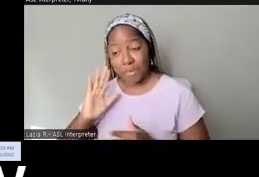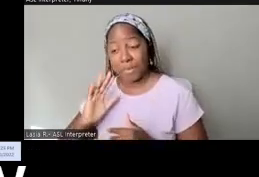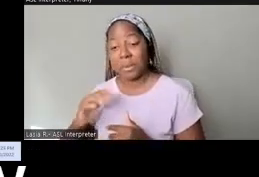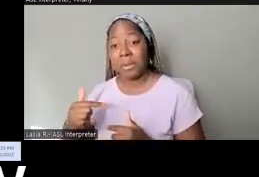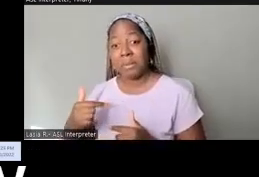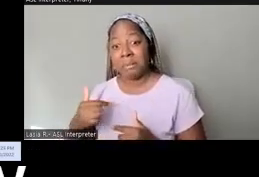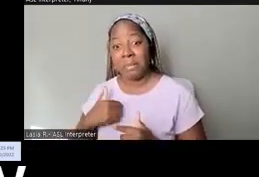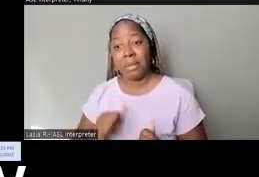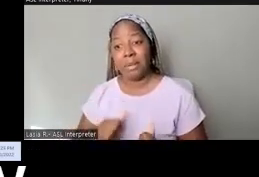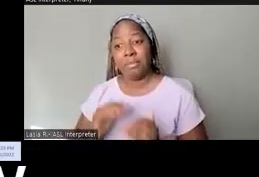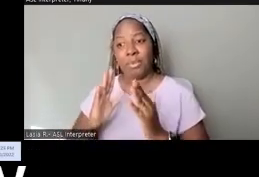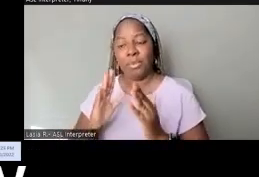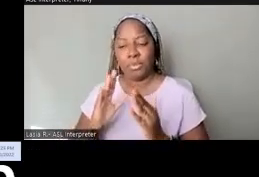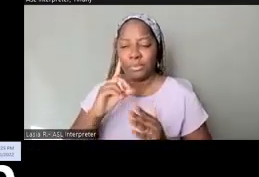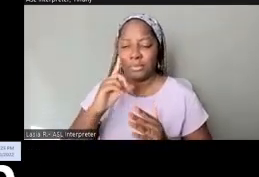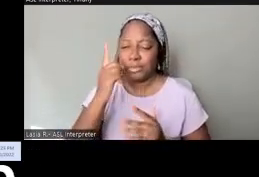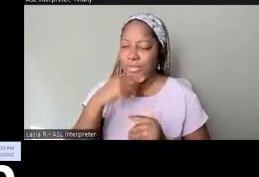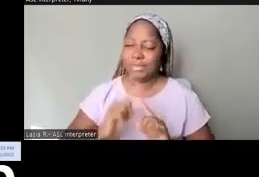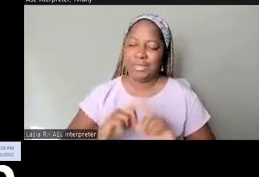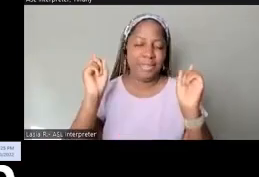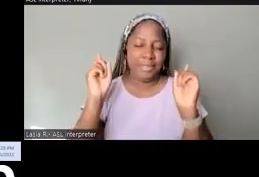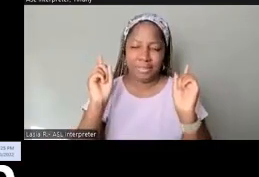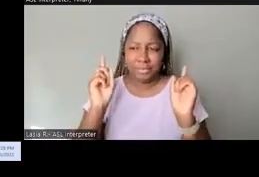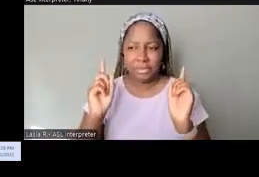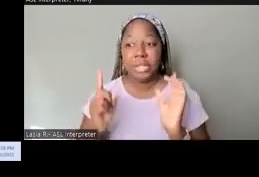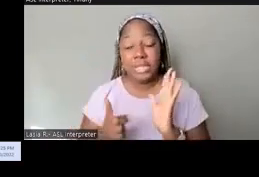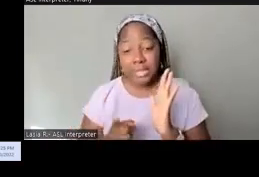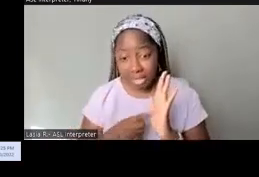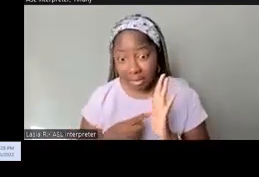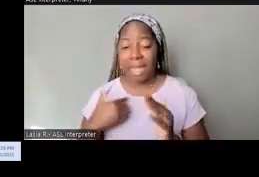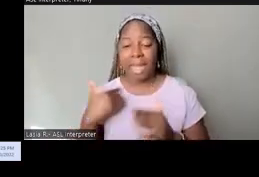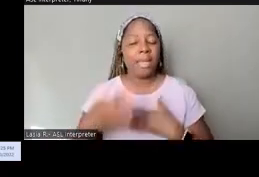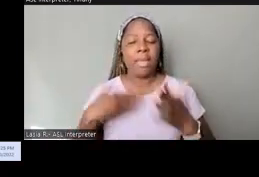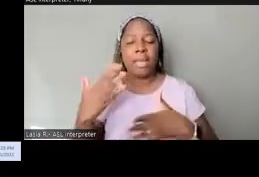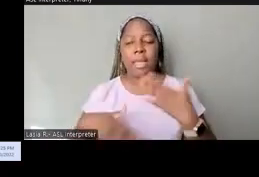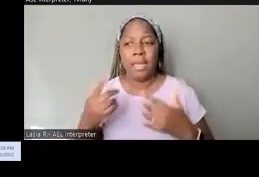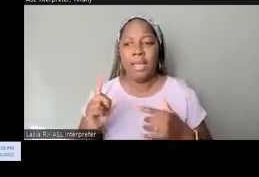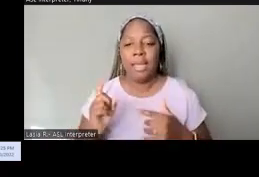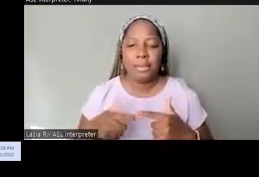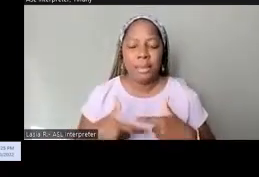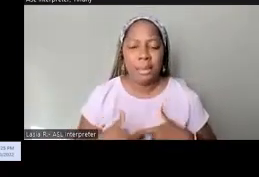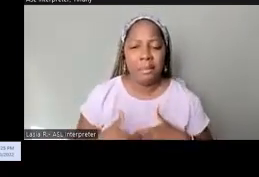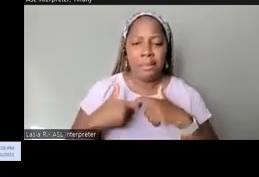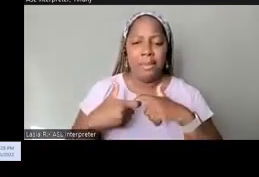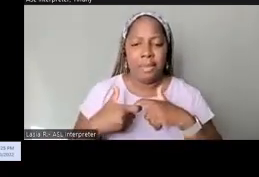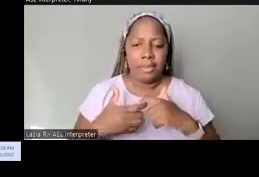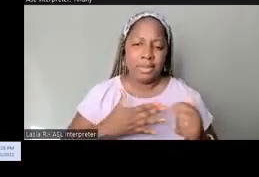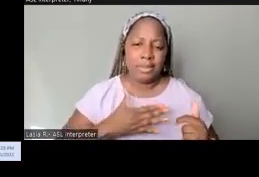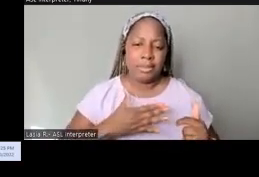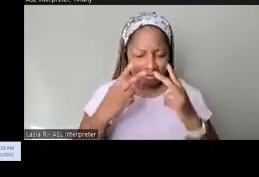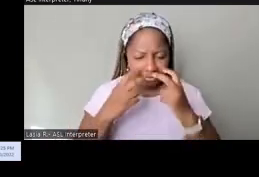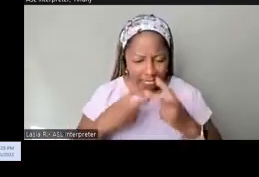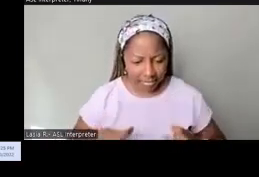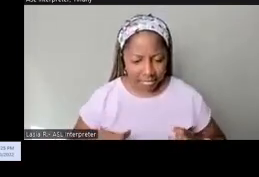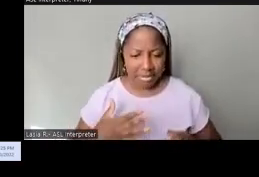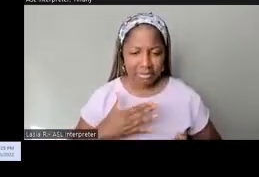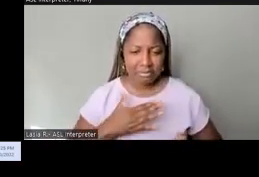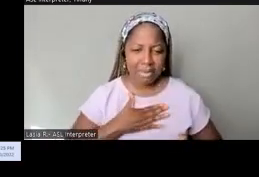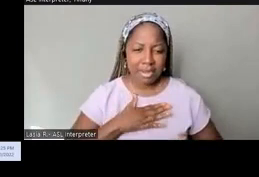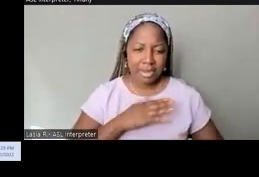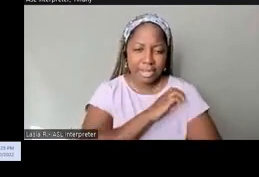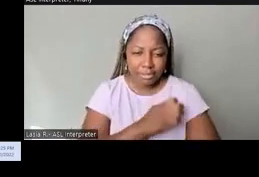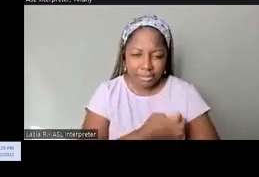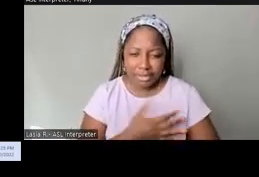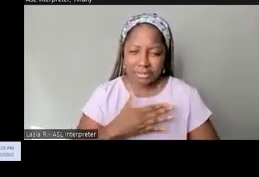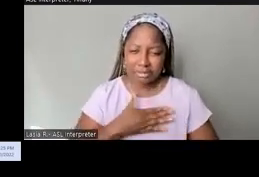now. And sometimes, we have to take reflection on where energy is and our spirit is. And, more so lately,